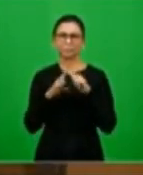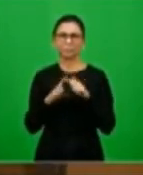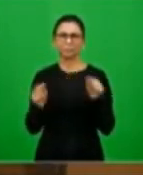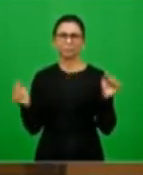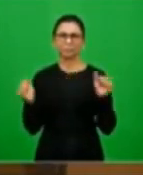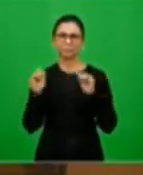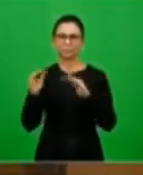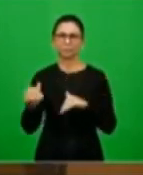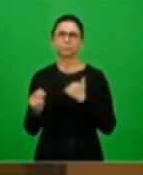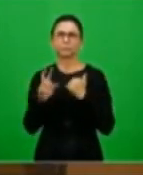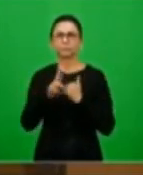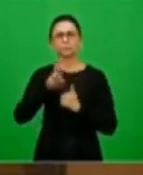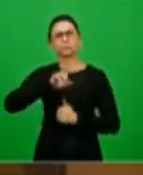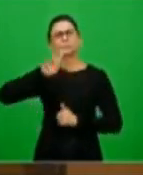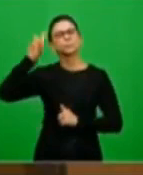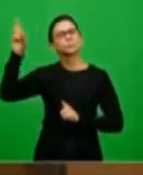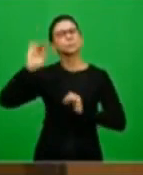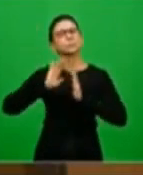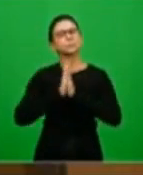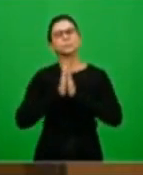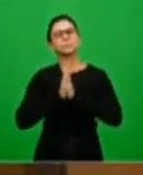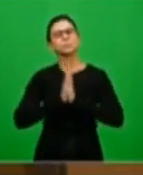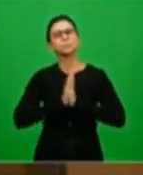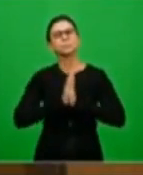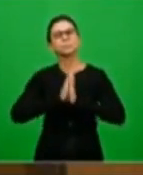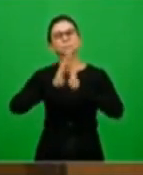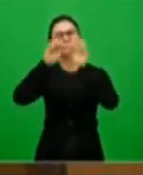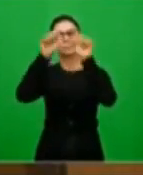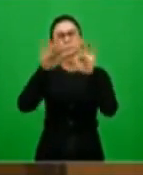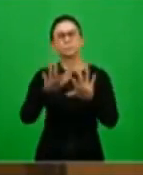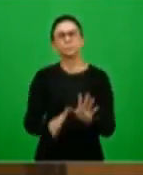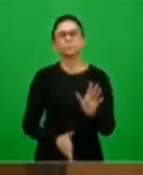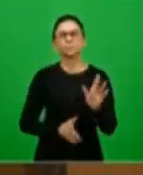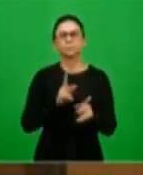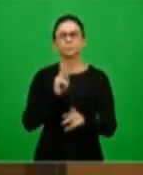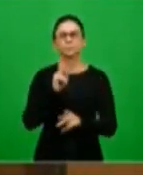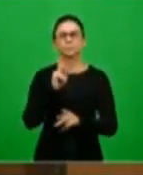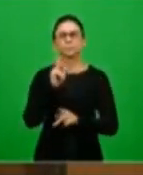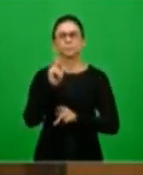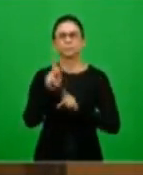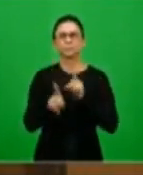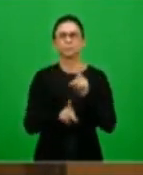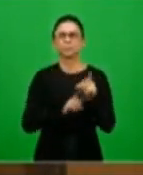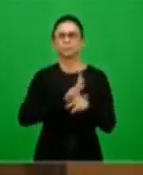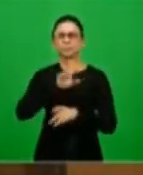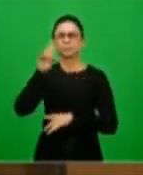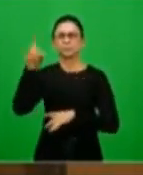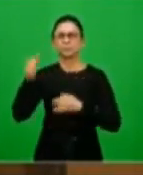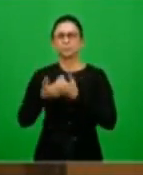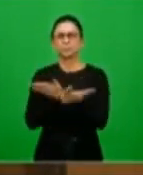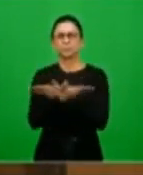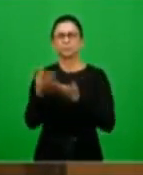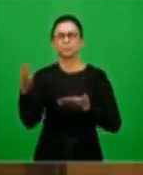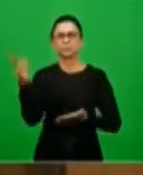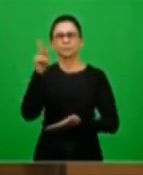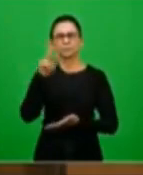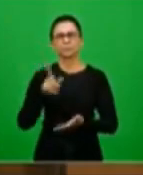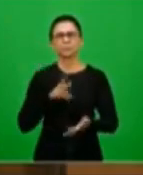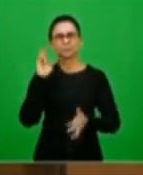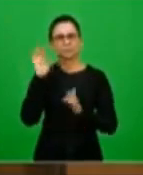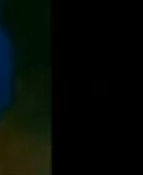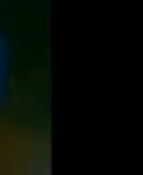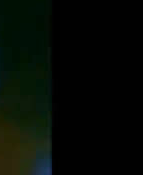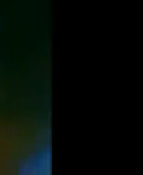church, glorify the name of this God, and pray so that their presence to the entire people of God. I would